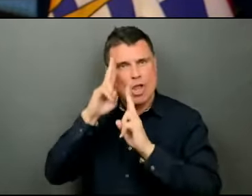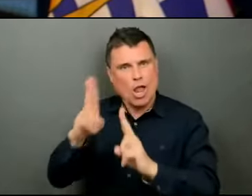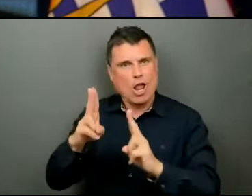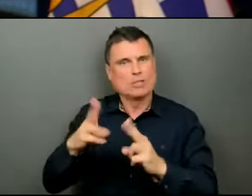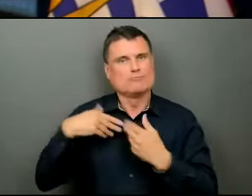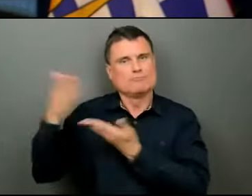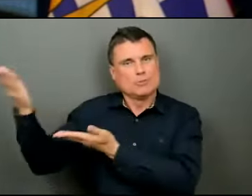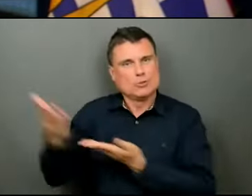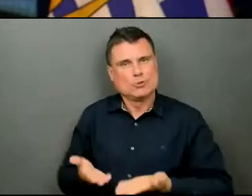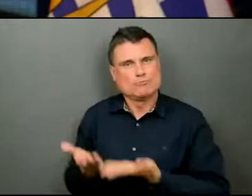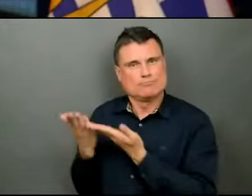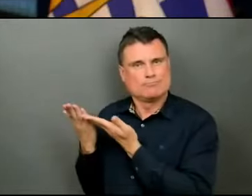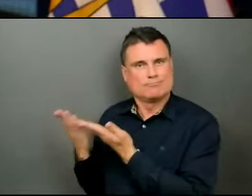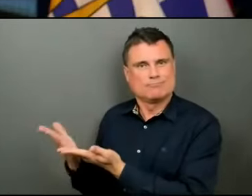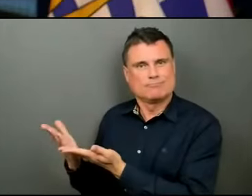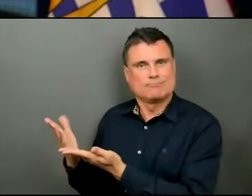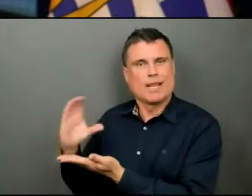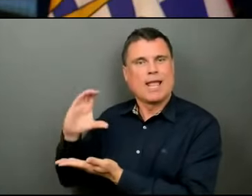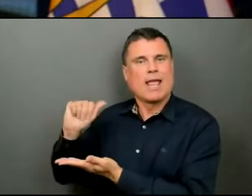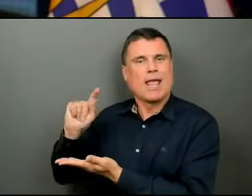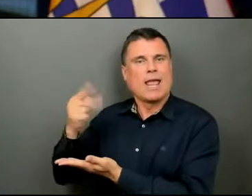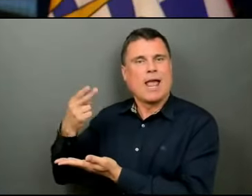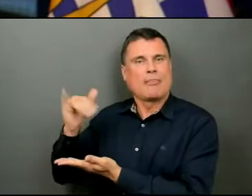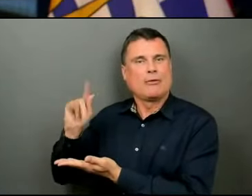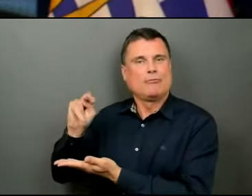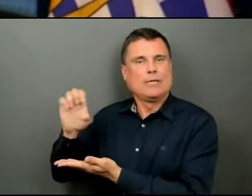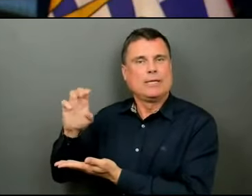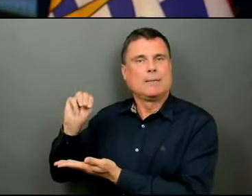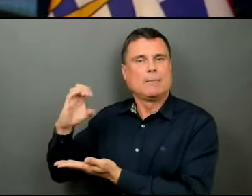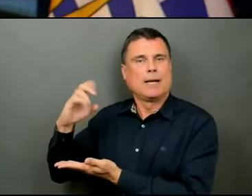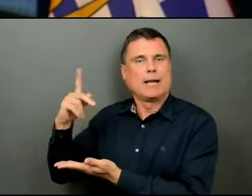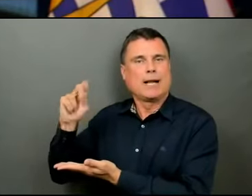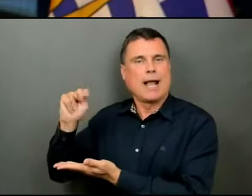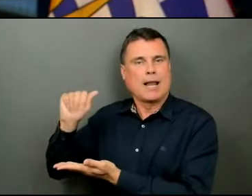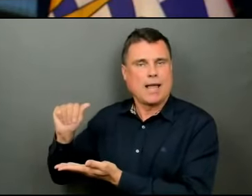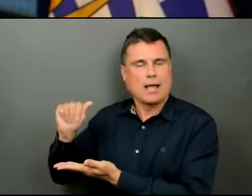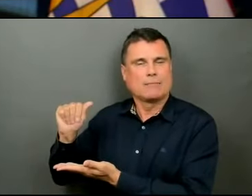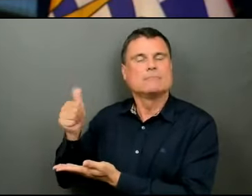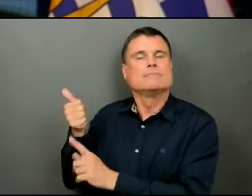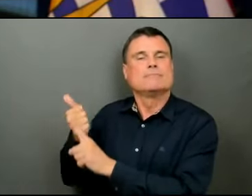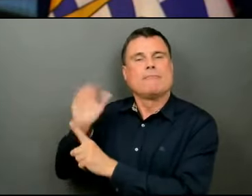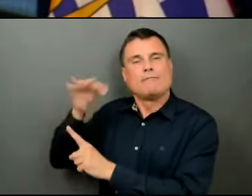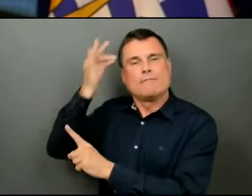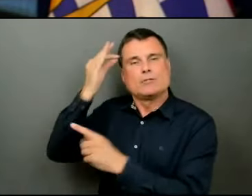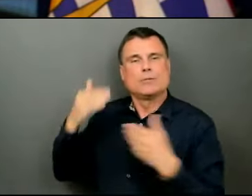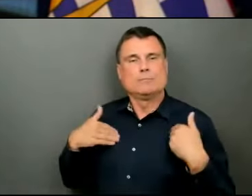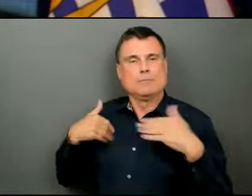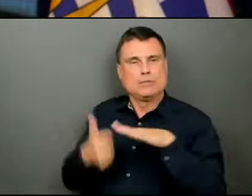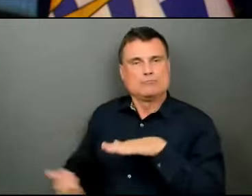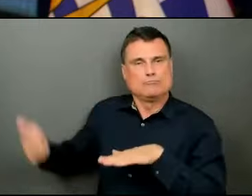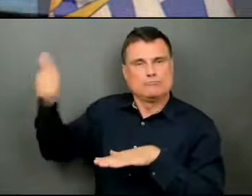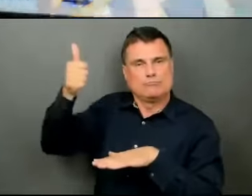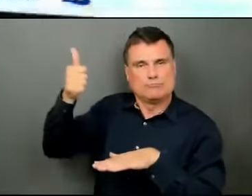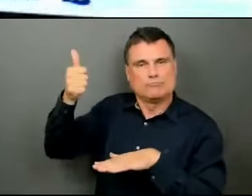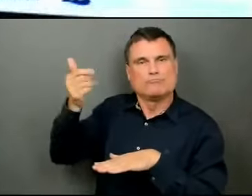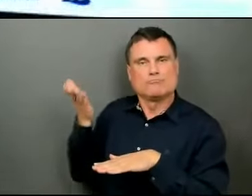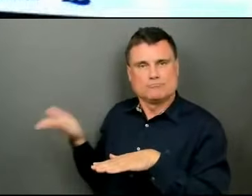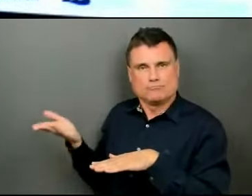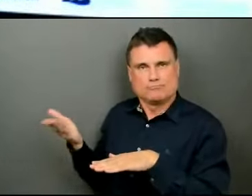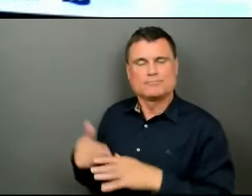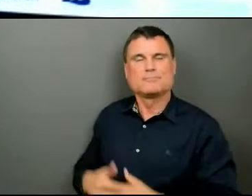the Honourable Catherine McKenna, Federal Minister of Infrastructure and Communities, to say a few words on behalf of the Government of Canada.